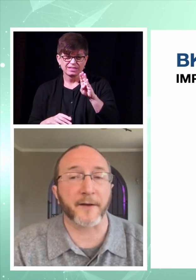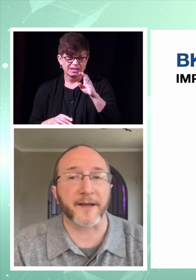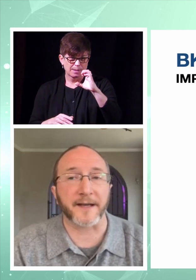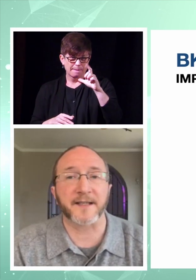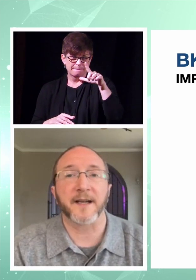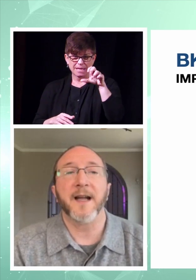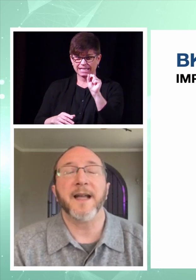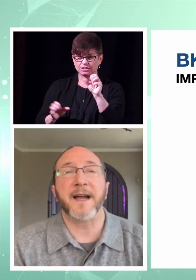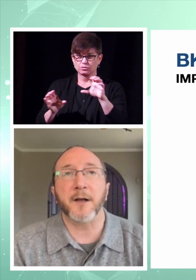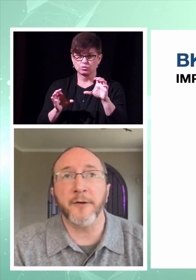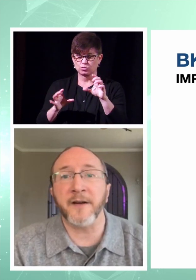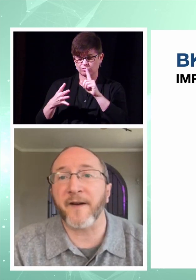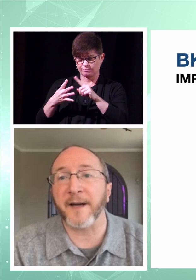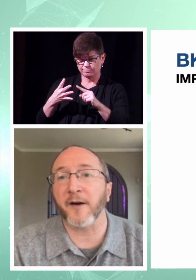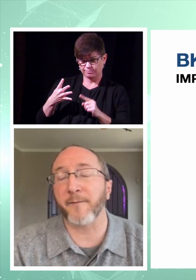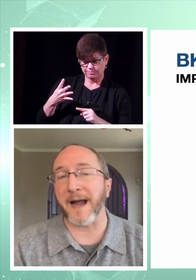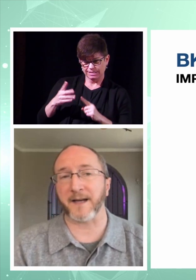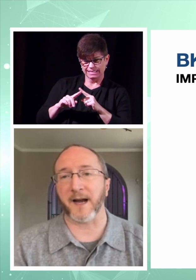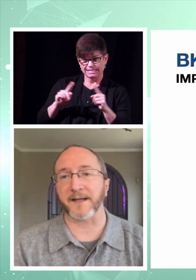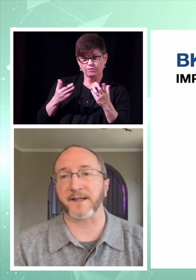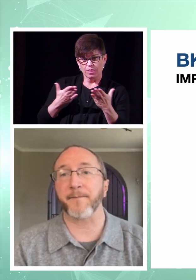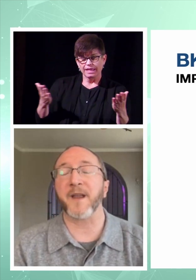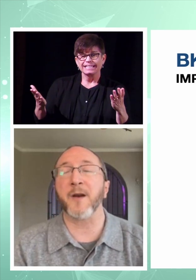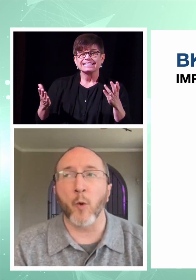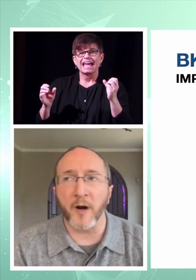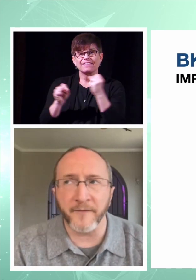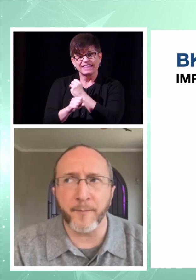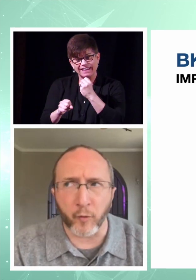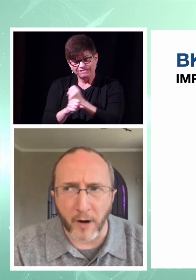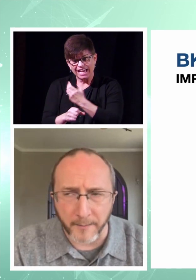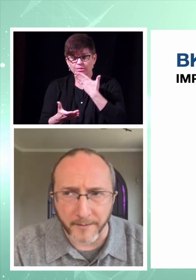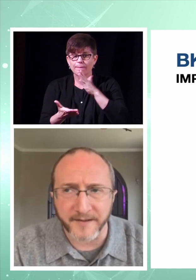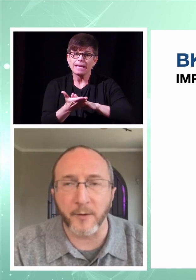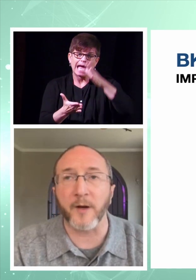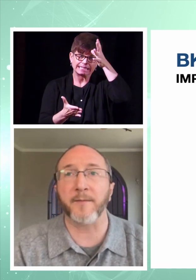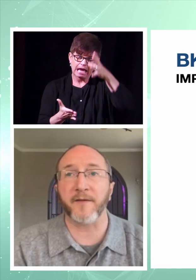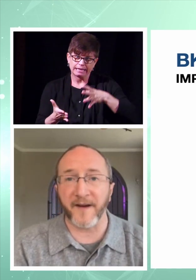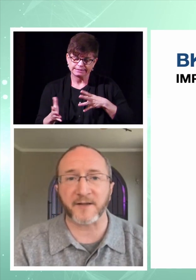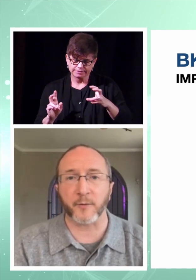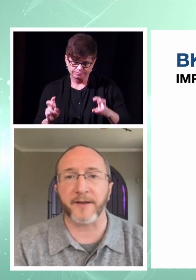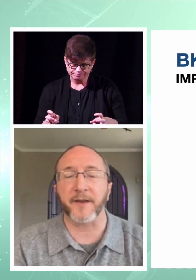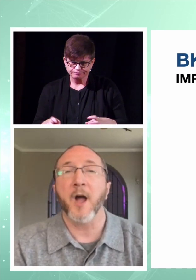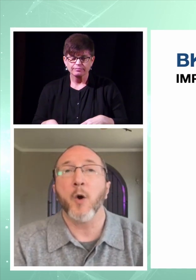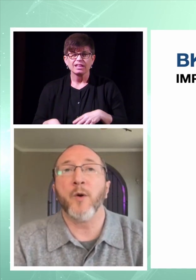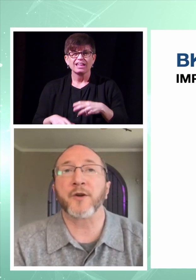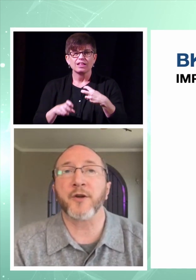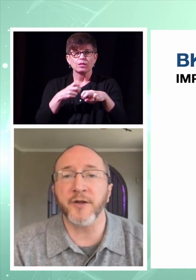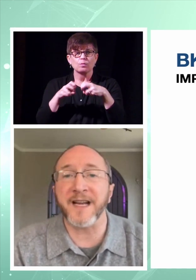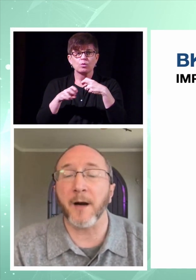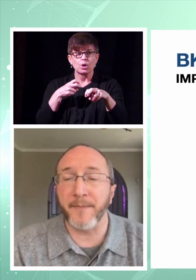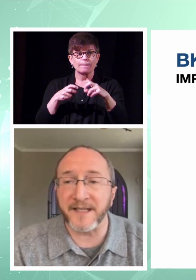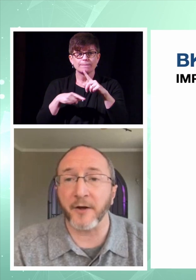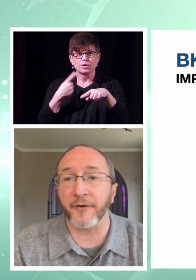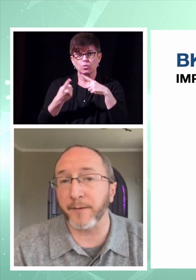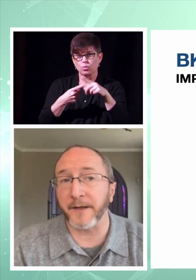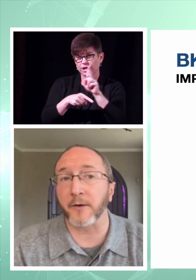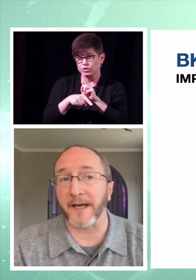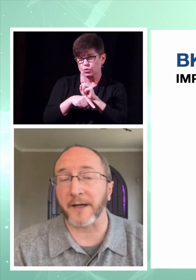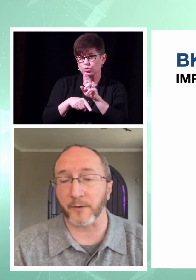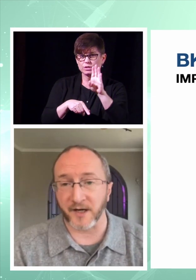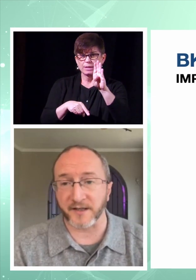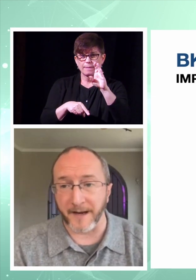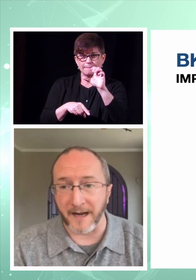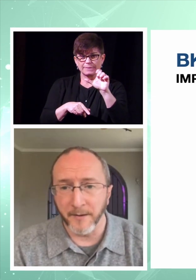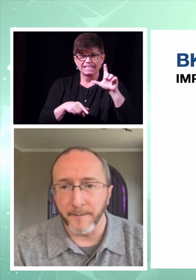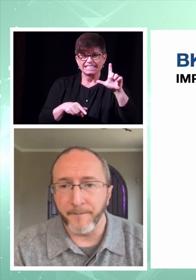lots of different things, including fighting off bad guys. And one of the problems that we can be faced with when you're using a B cell depleter